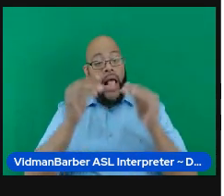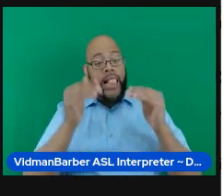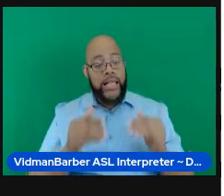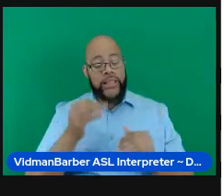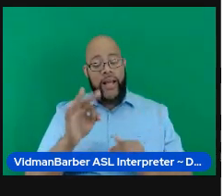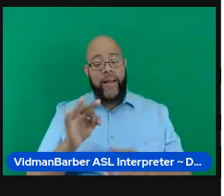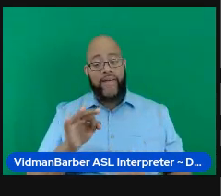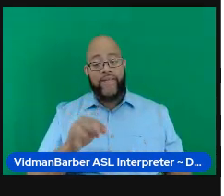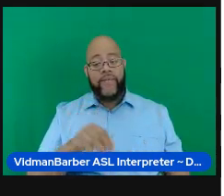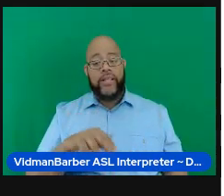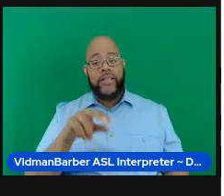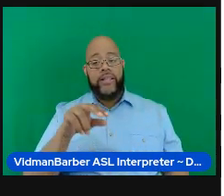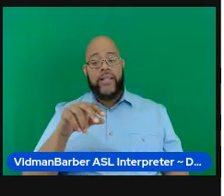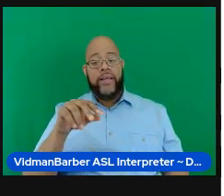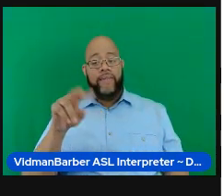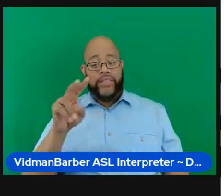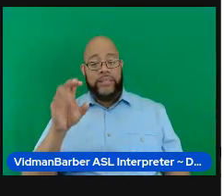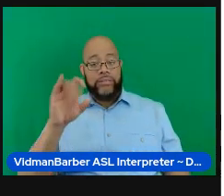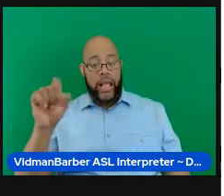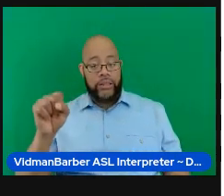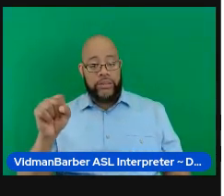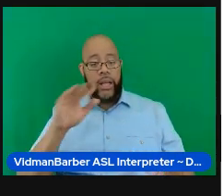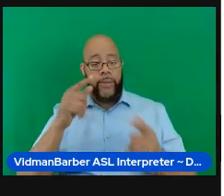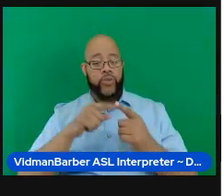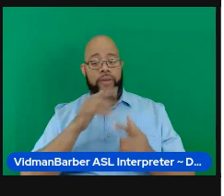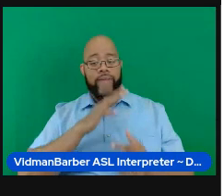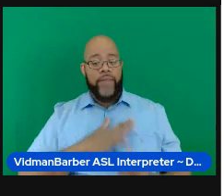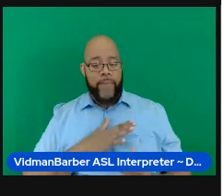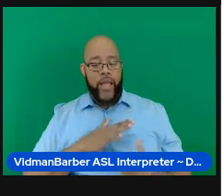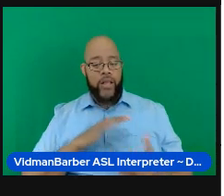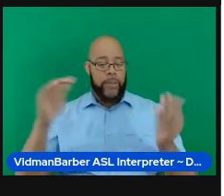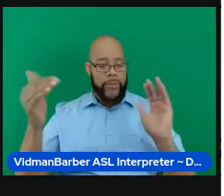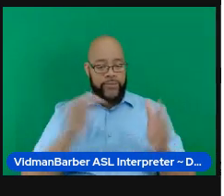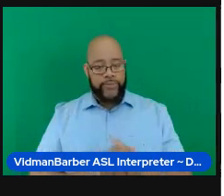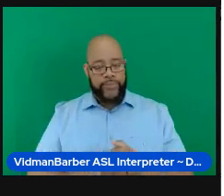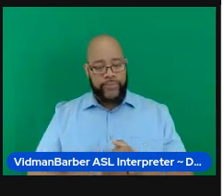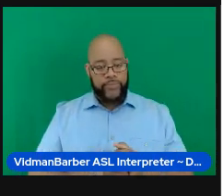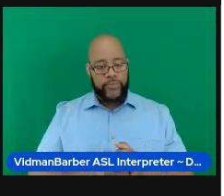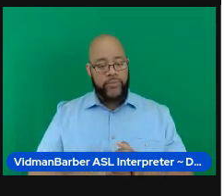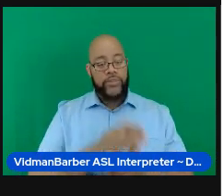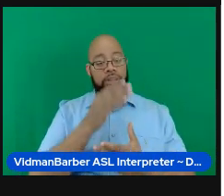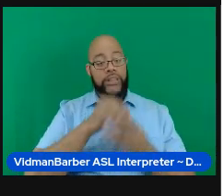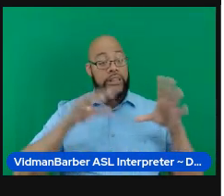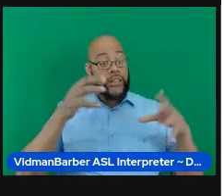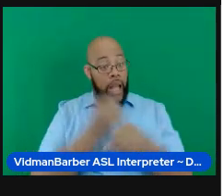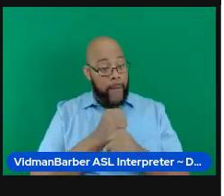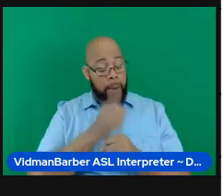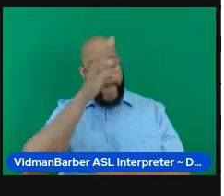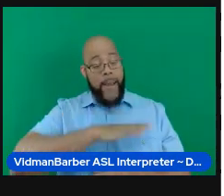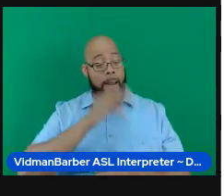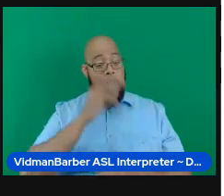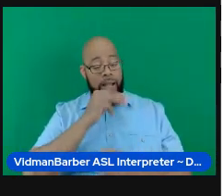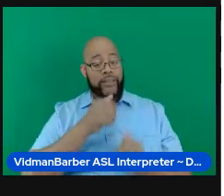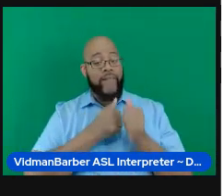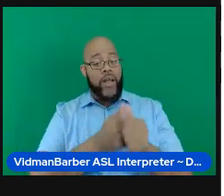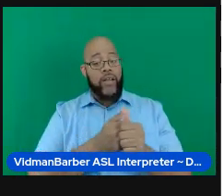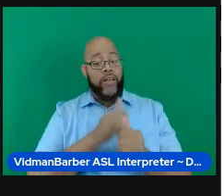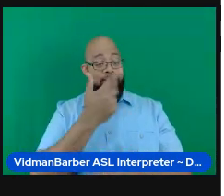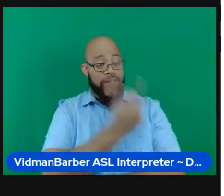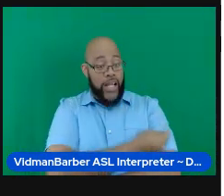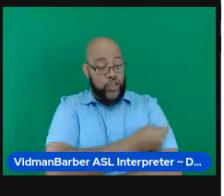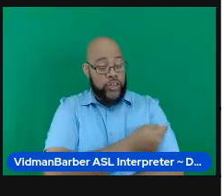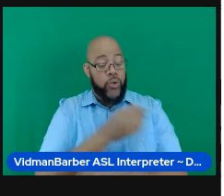B cells compared to their female vaccinated counterparts. So in summary, male mice following vaccination